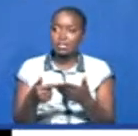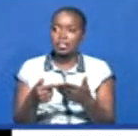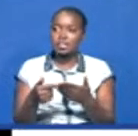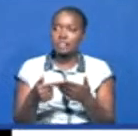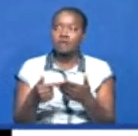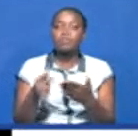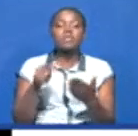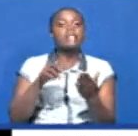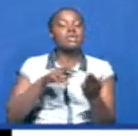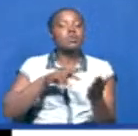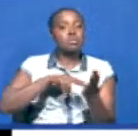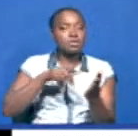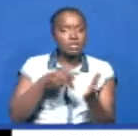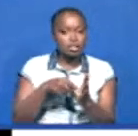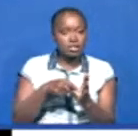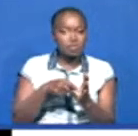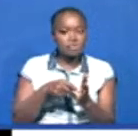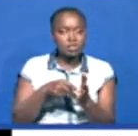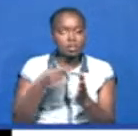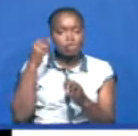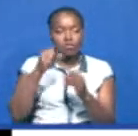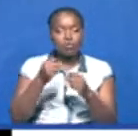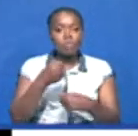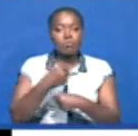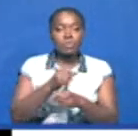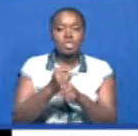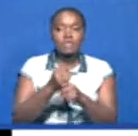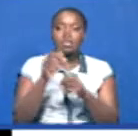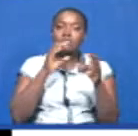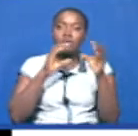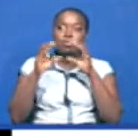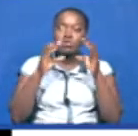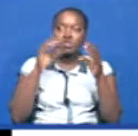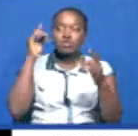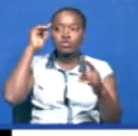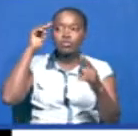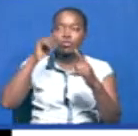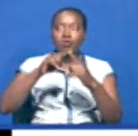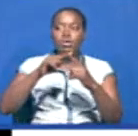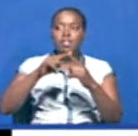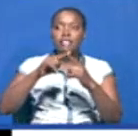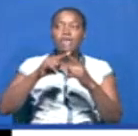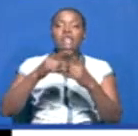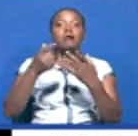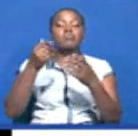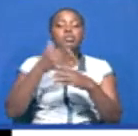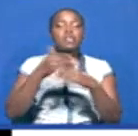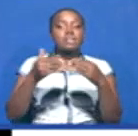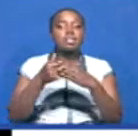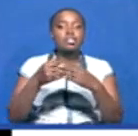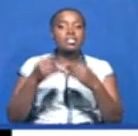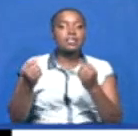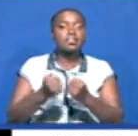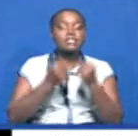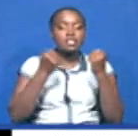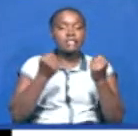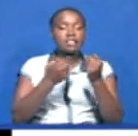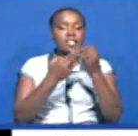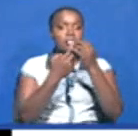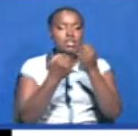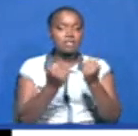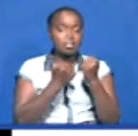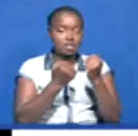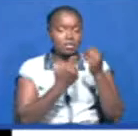initiatives for productive conversations towards building synergies and strengthen partnerships to